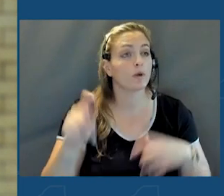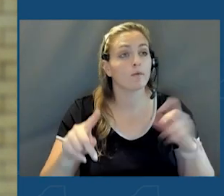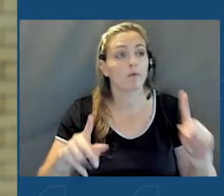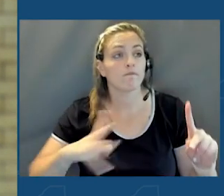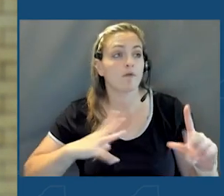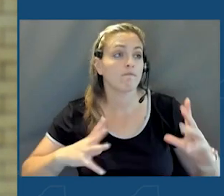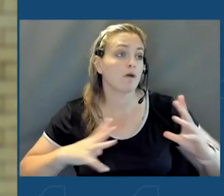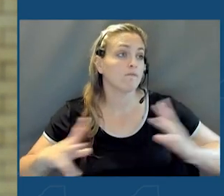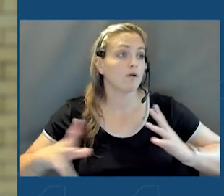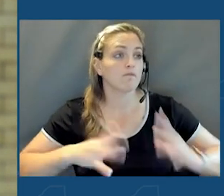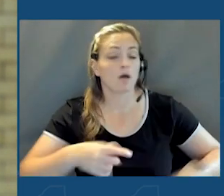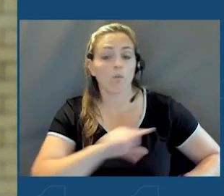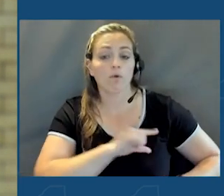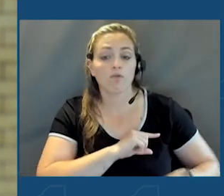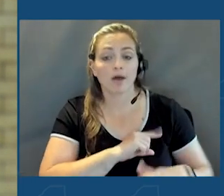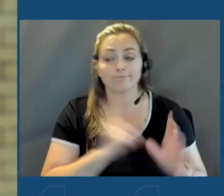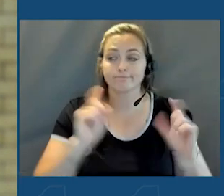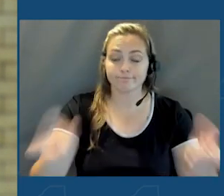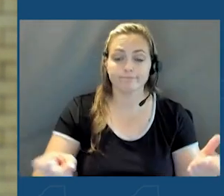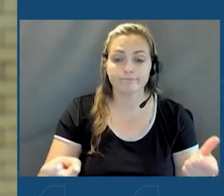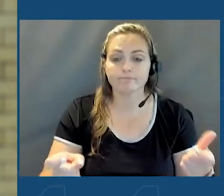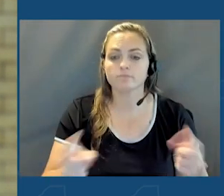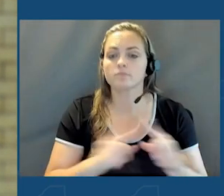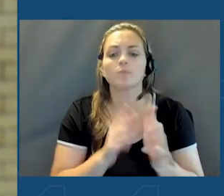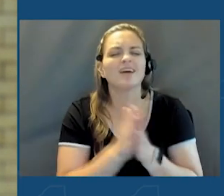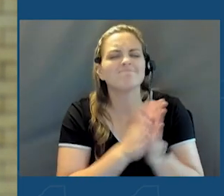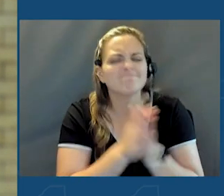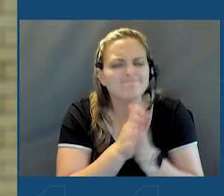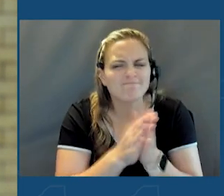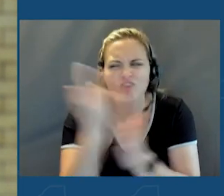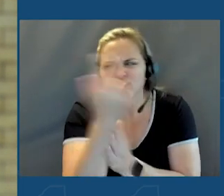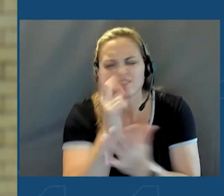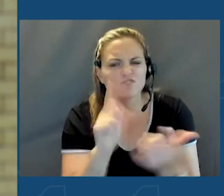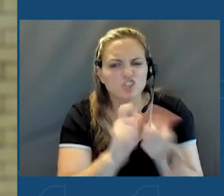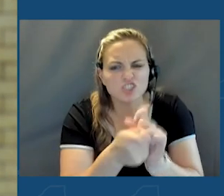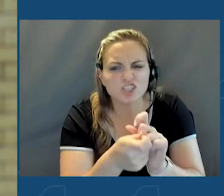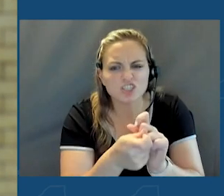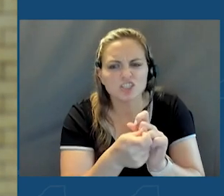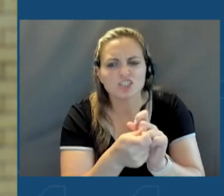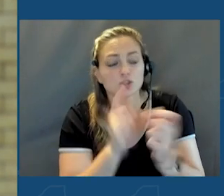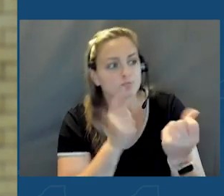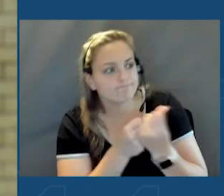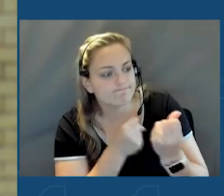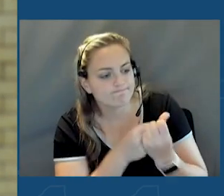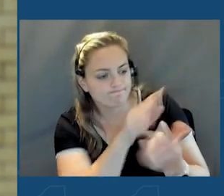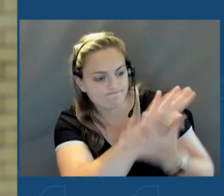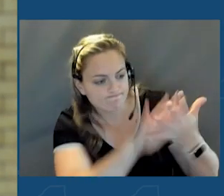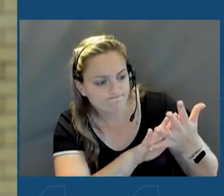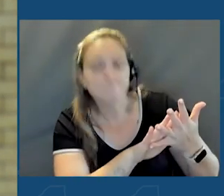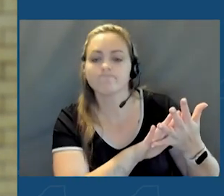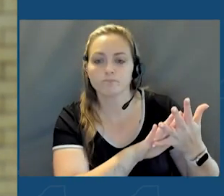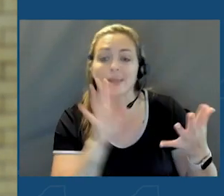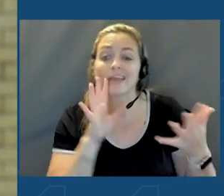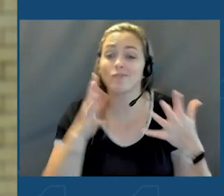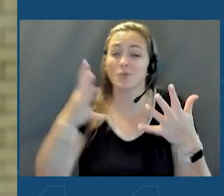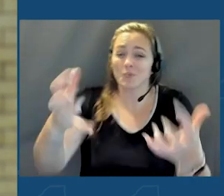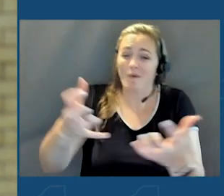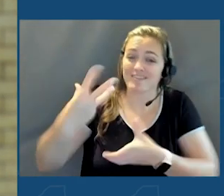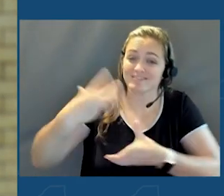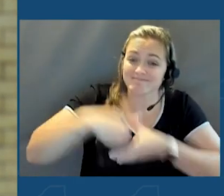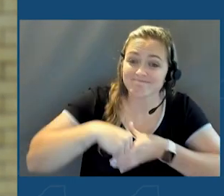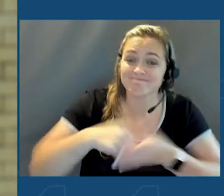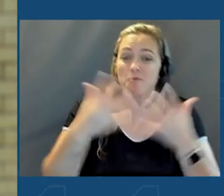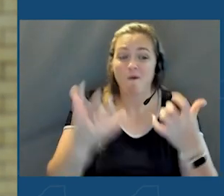get it. This is how we drive change. If you want to participate and get this assistance from the state for all these